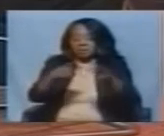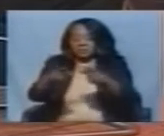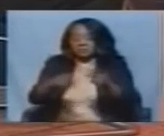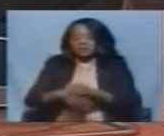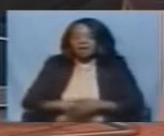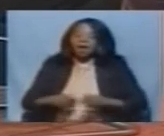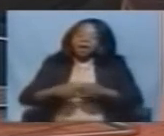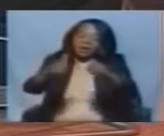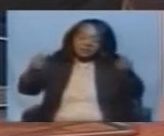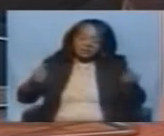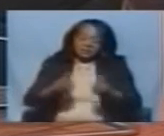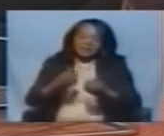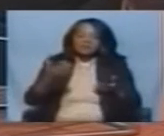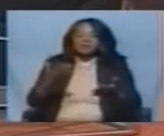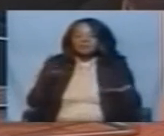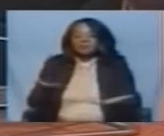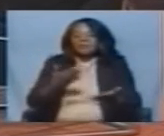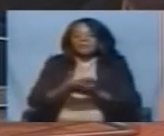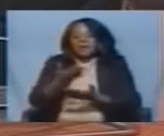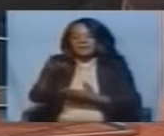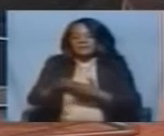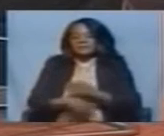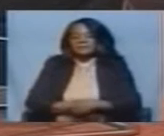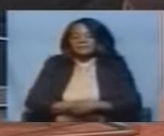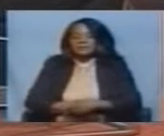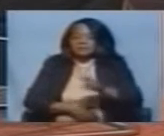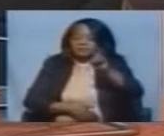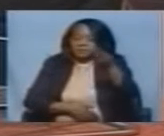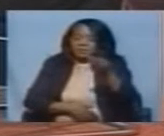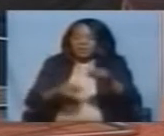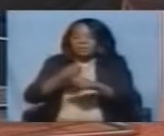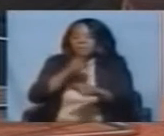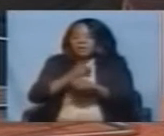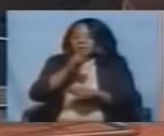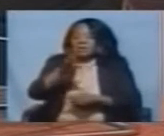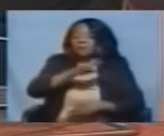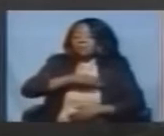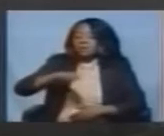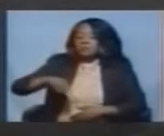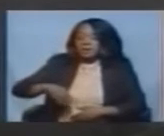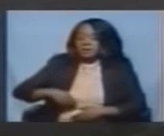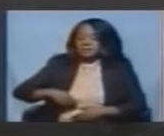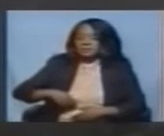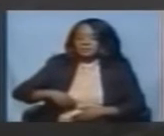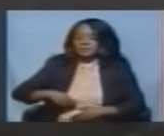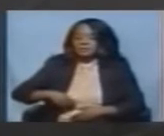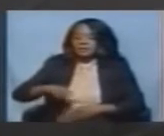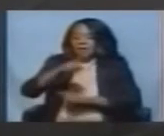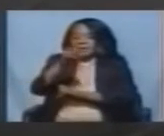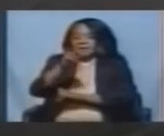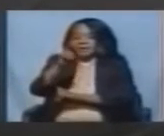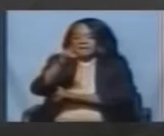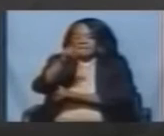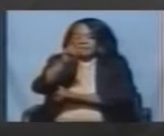general, because most of them play a part in that particular process. Second is to ensure that our members, Grevazio, are